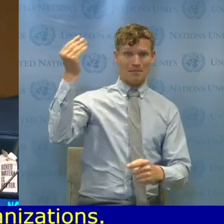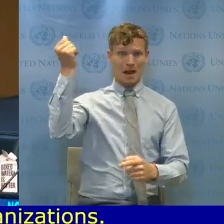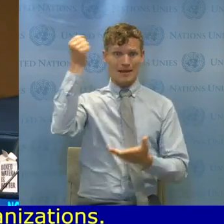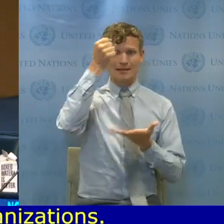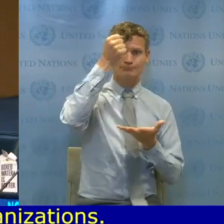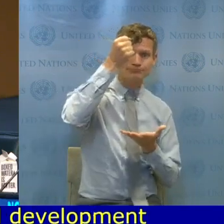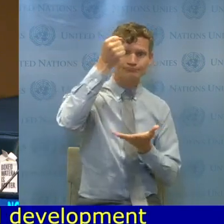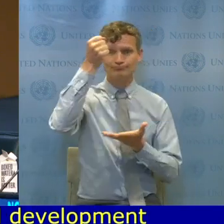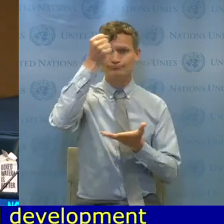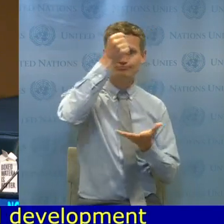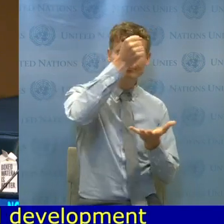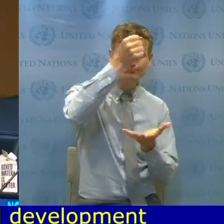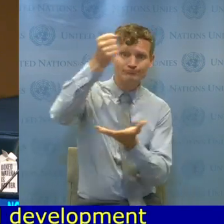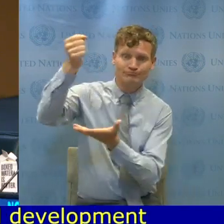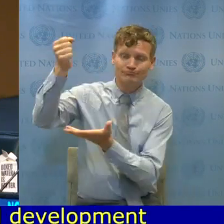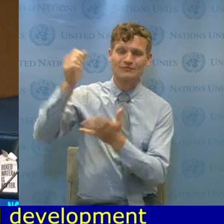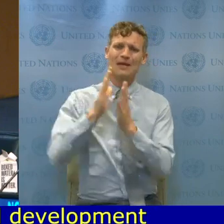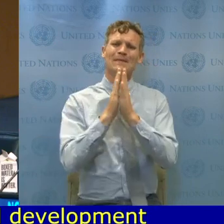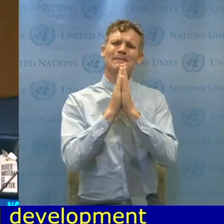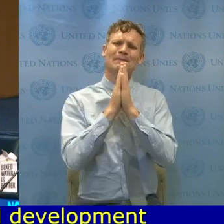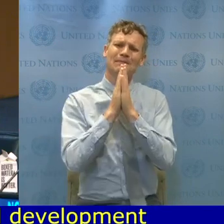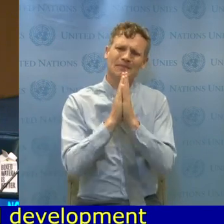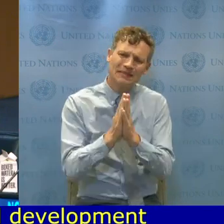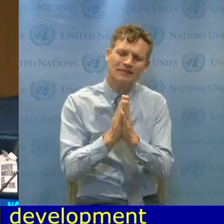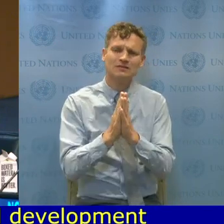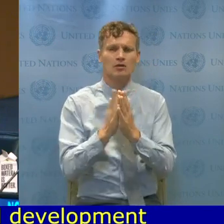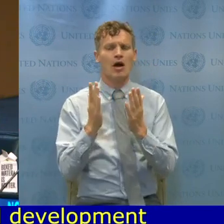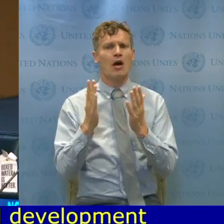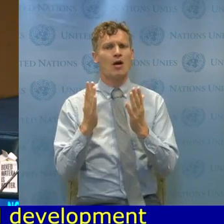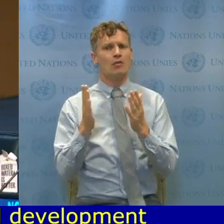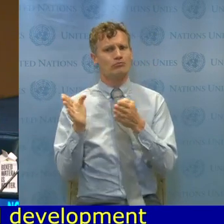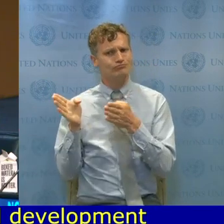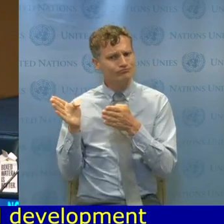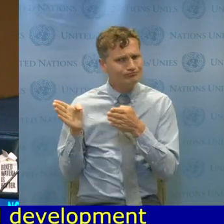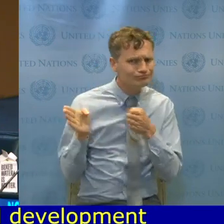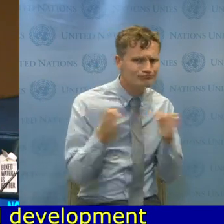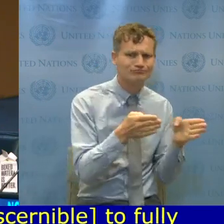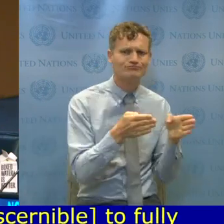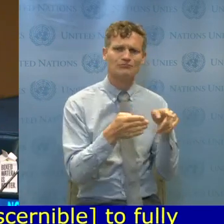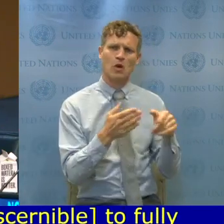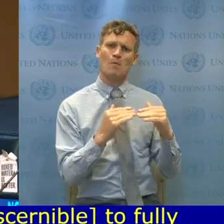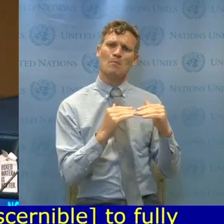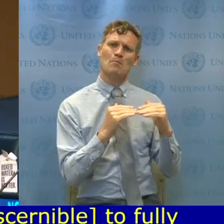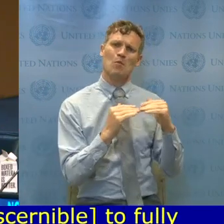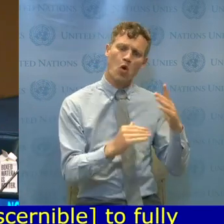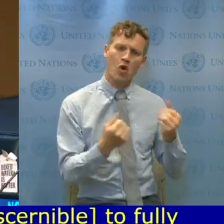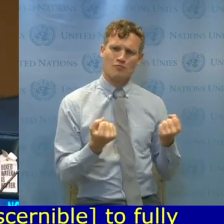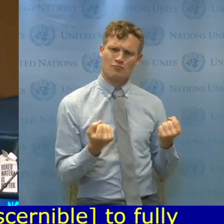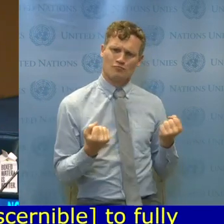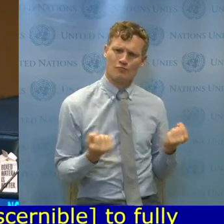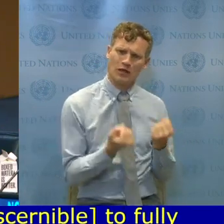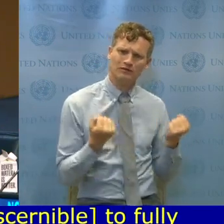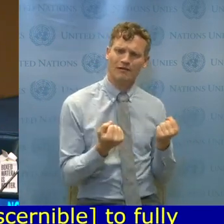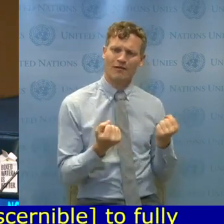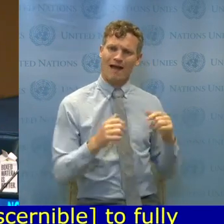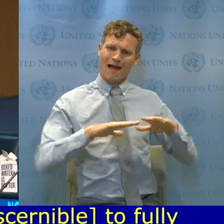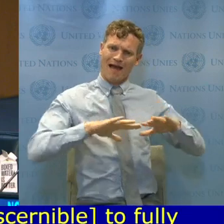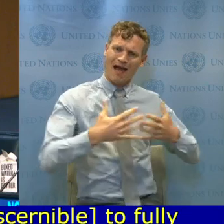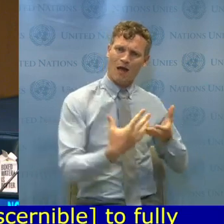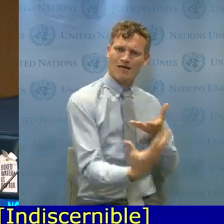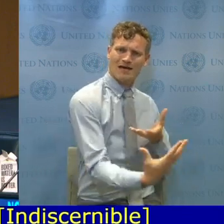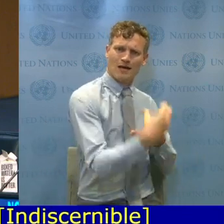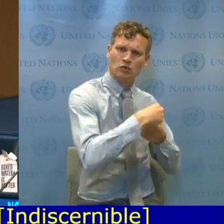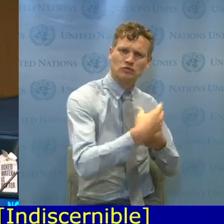tokenistic approach towards practically inclusive approach in designing, planning, implementing, evaluating the aid programs